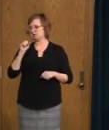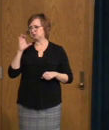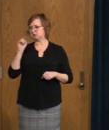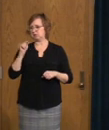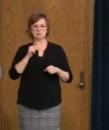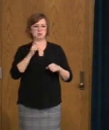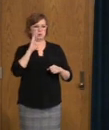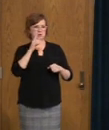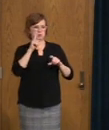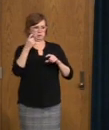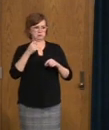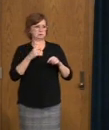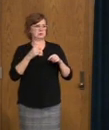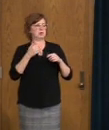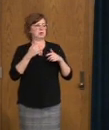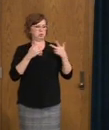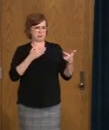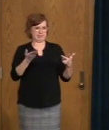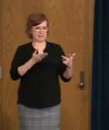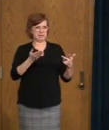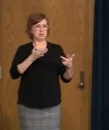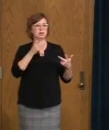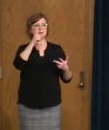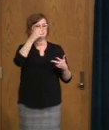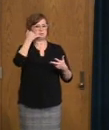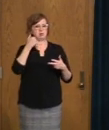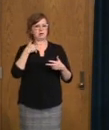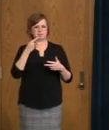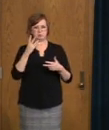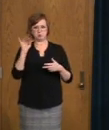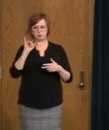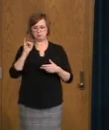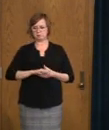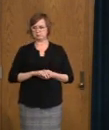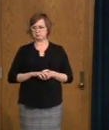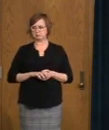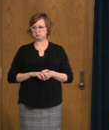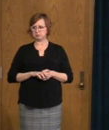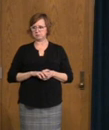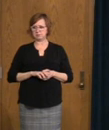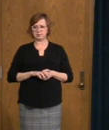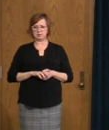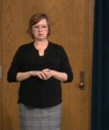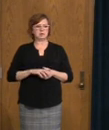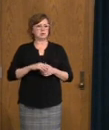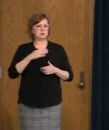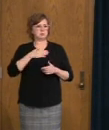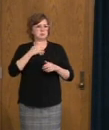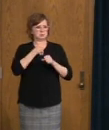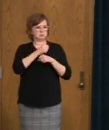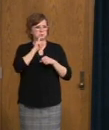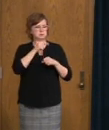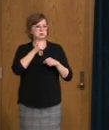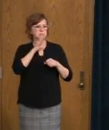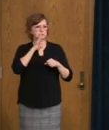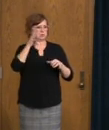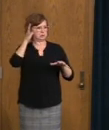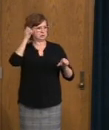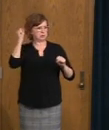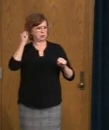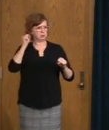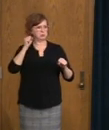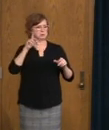to questions and answers. I've got a few in the room with me and some on the line as well. For those in the room, just make sure that you project so the folks on the line can hear the